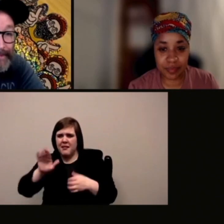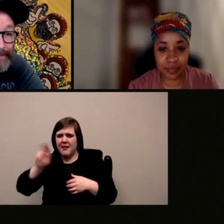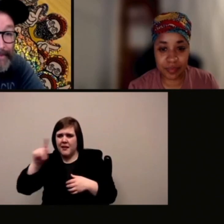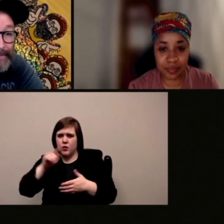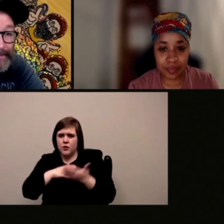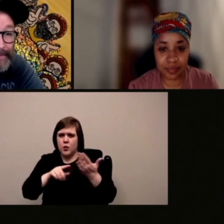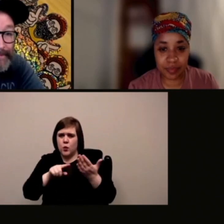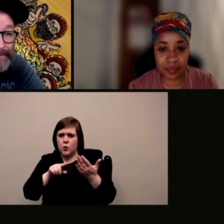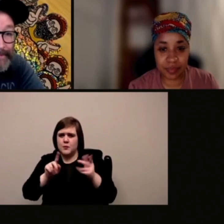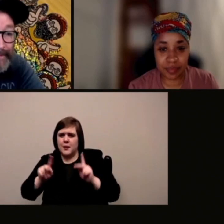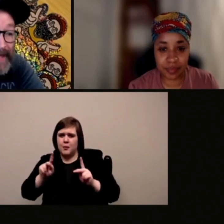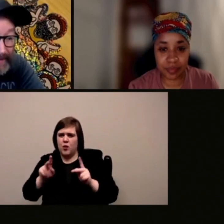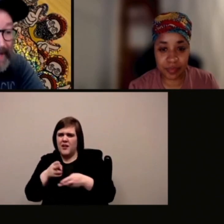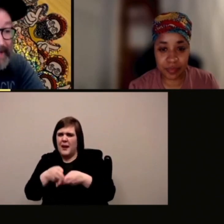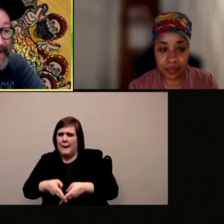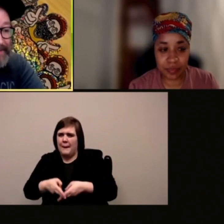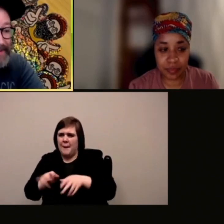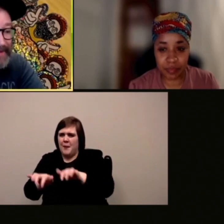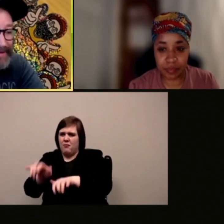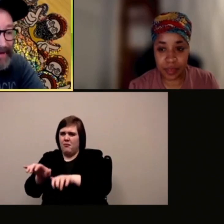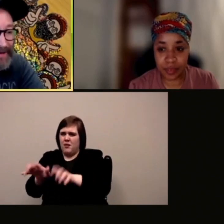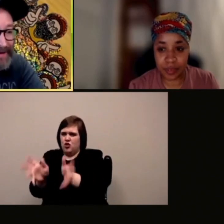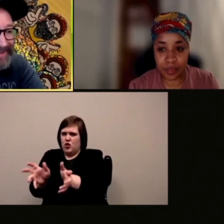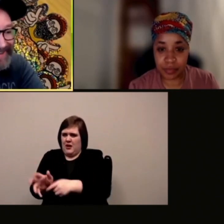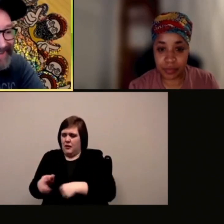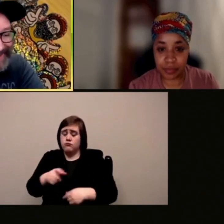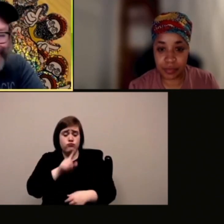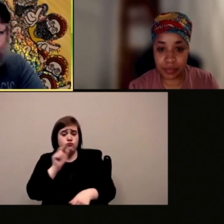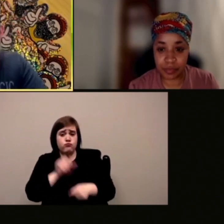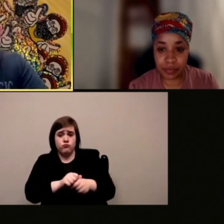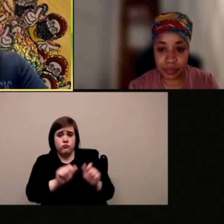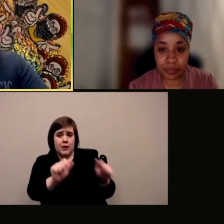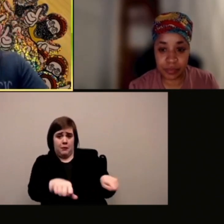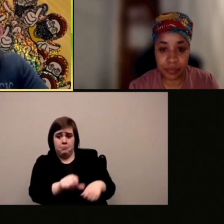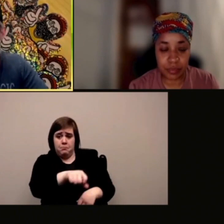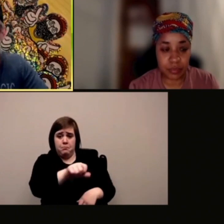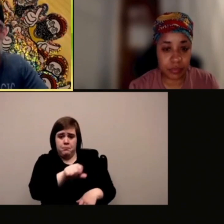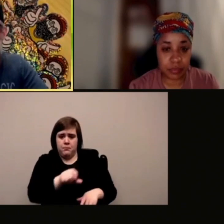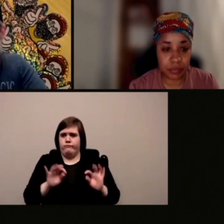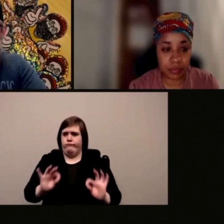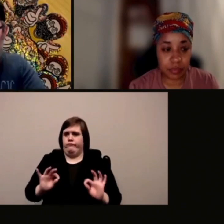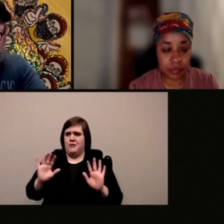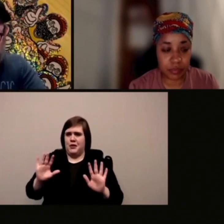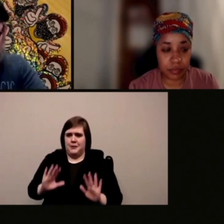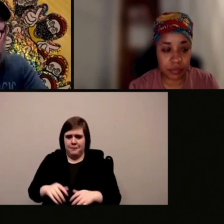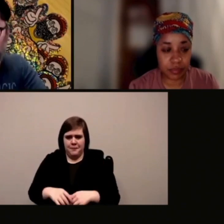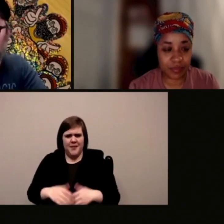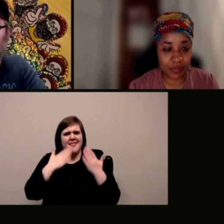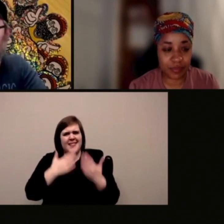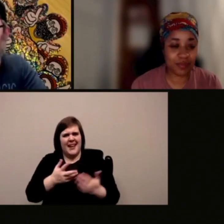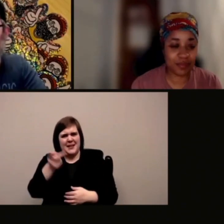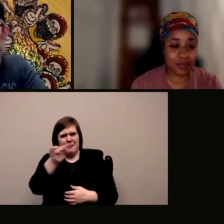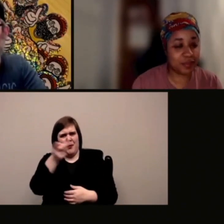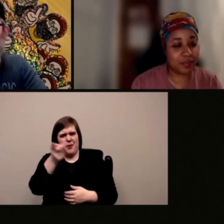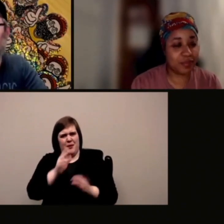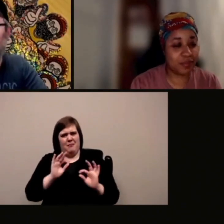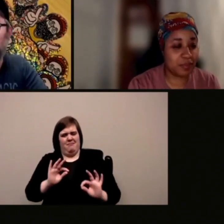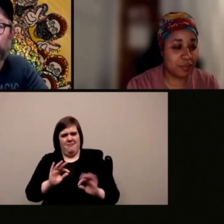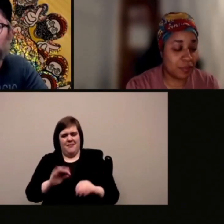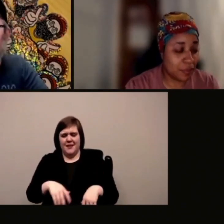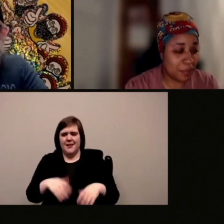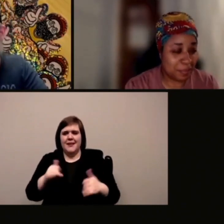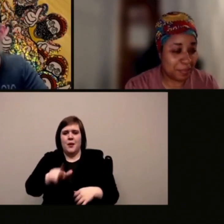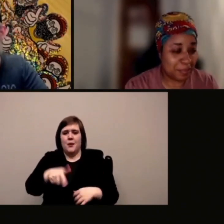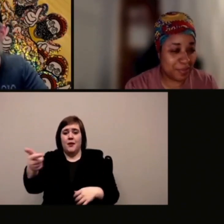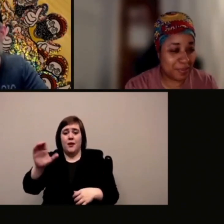put those names in the chat? Yeah, absolutely. Okay. I'll get on it. Awesome. Thanks, both of you. So I'm going to turn to Carla.